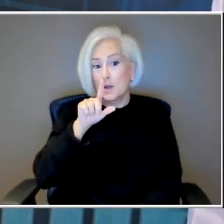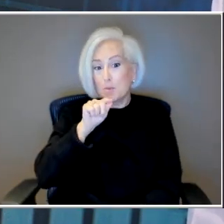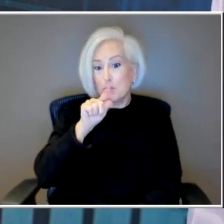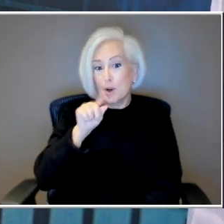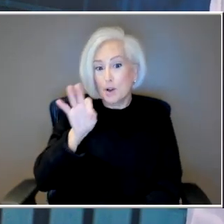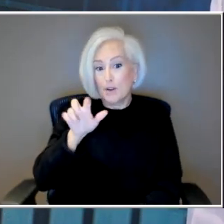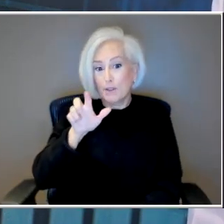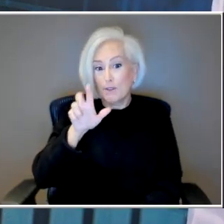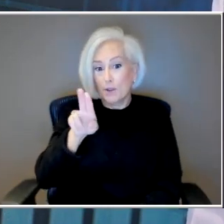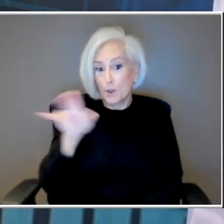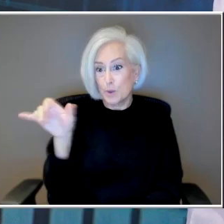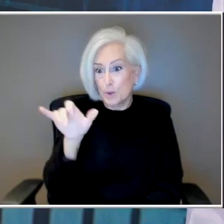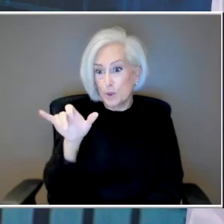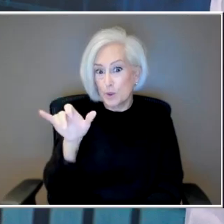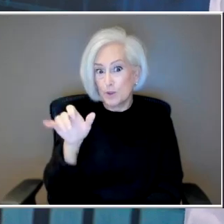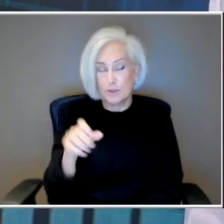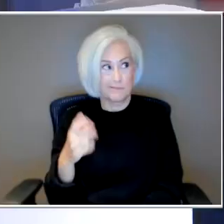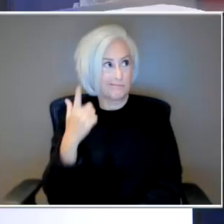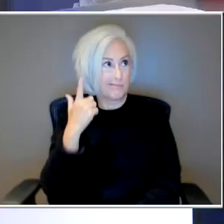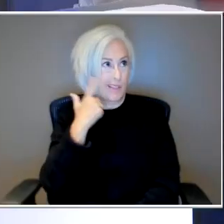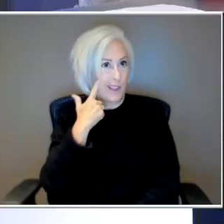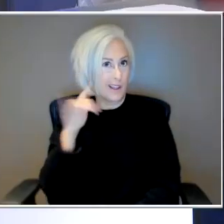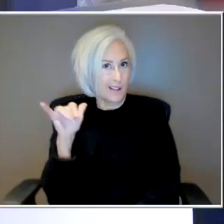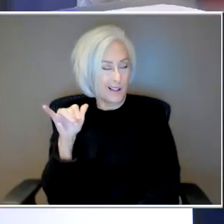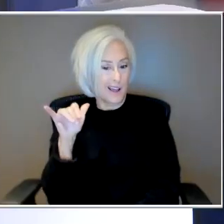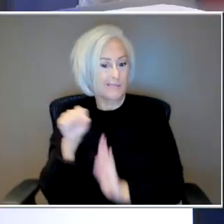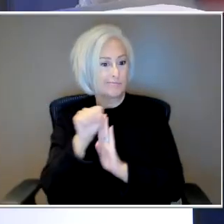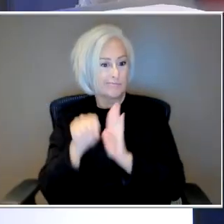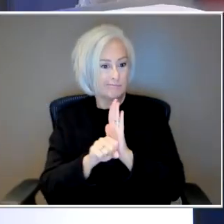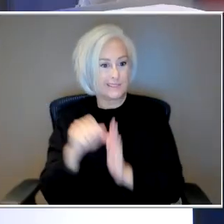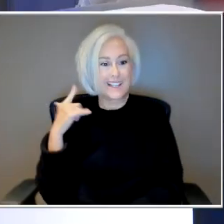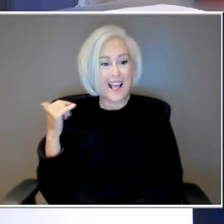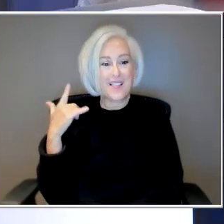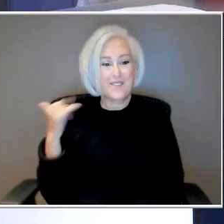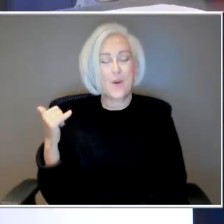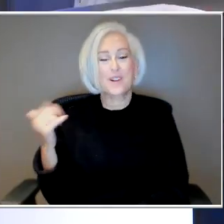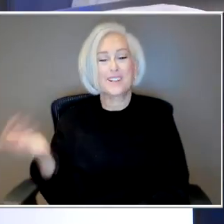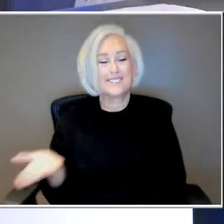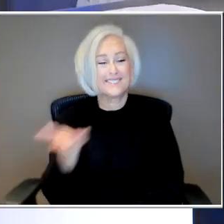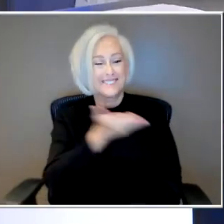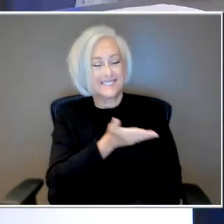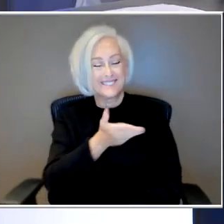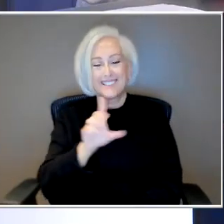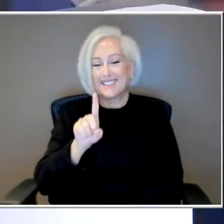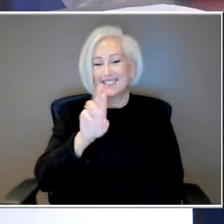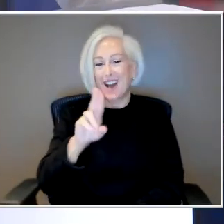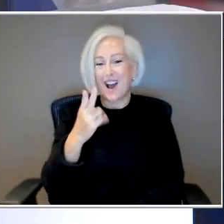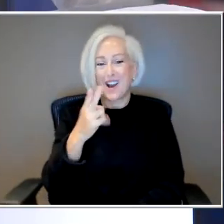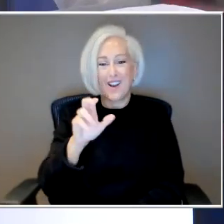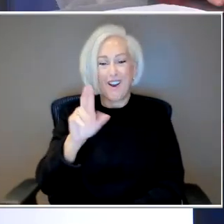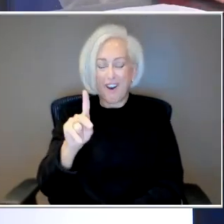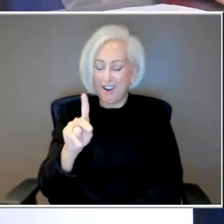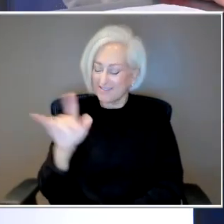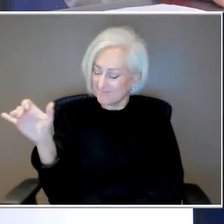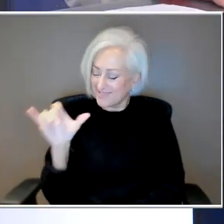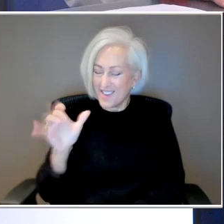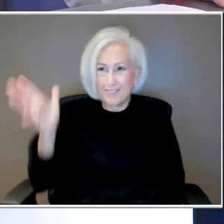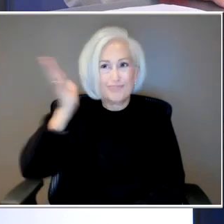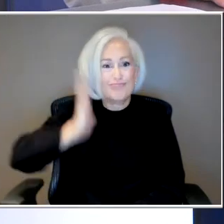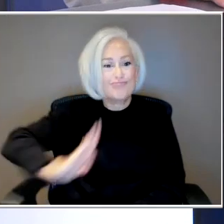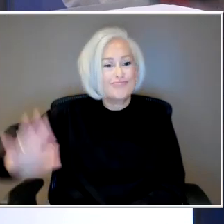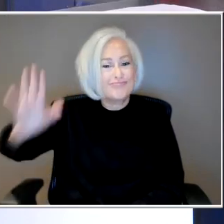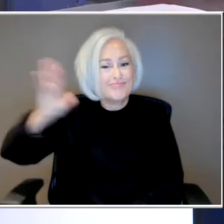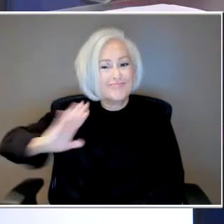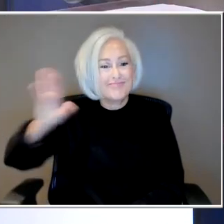of California is really doing. Joining me at the desk is Doc Hawk, just like old times, brother, right there. Yeah. I like it. And what I really like is that